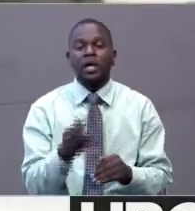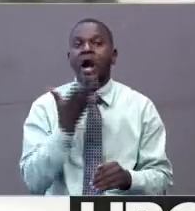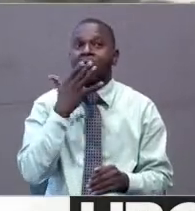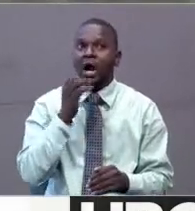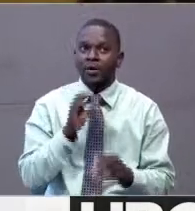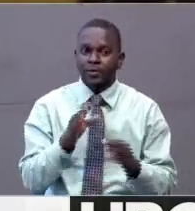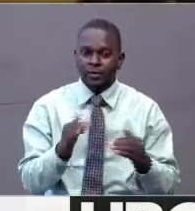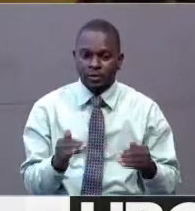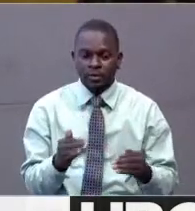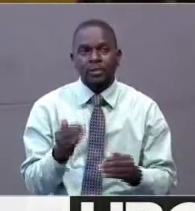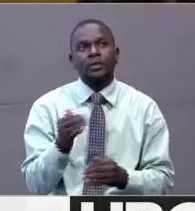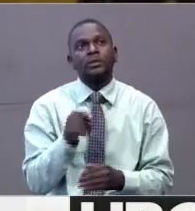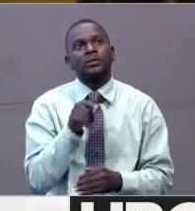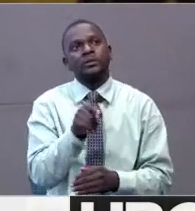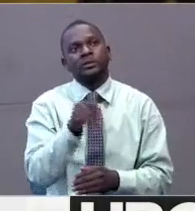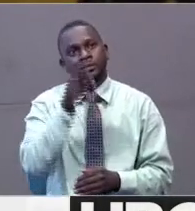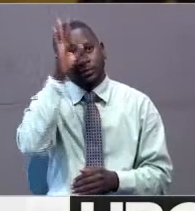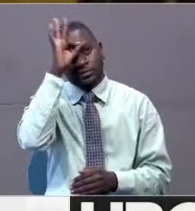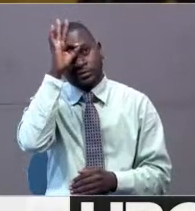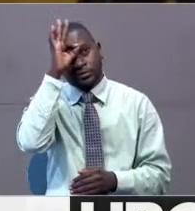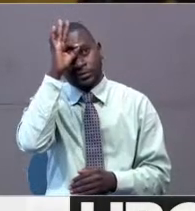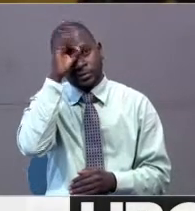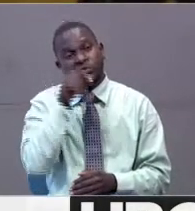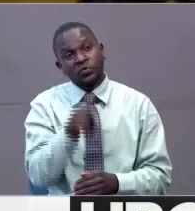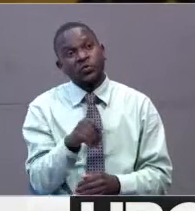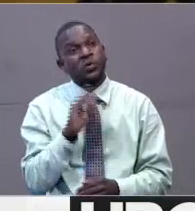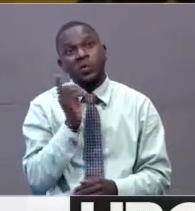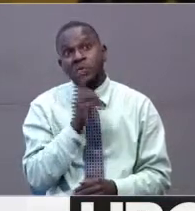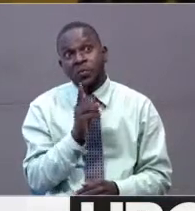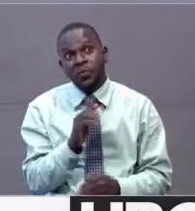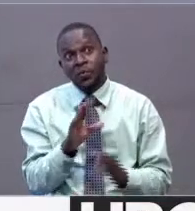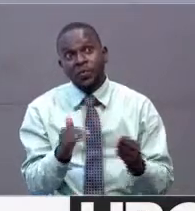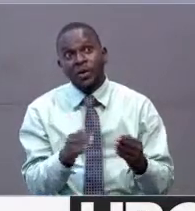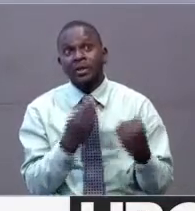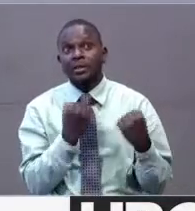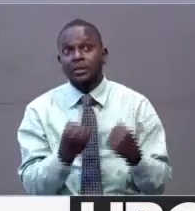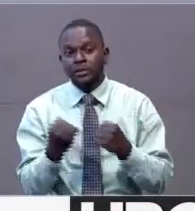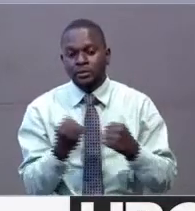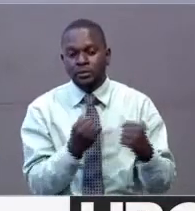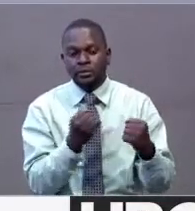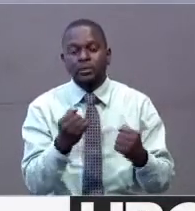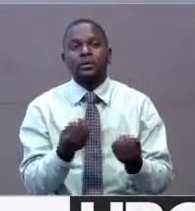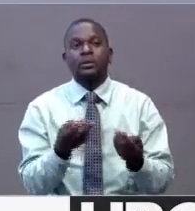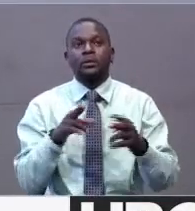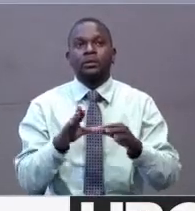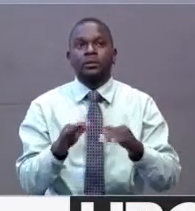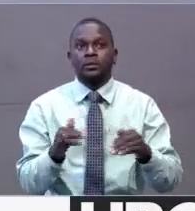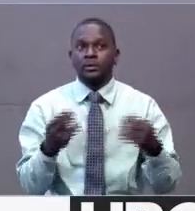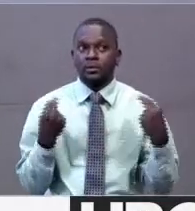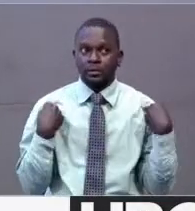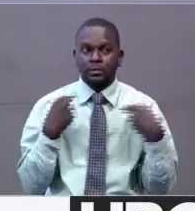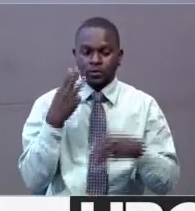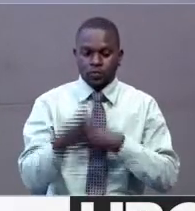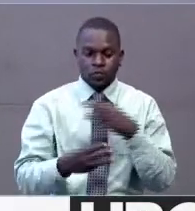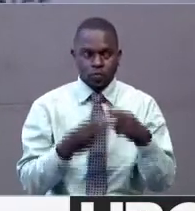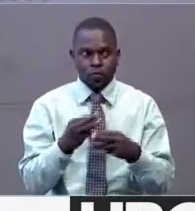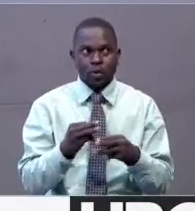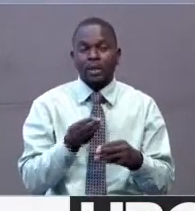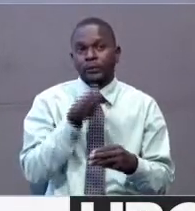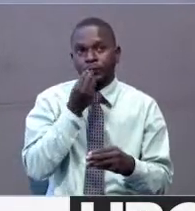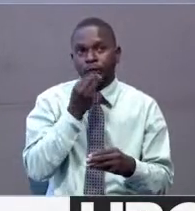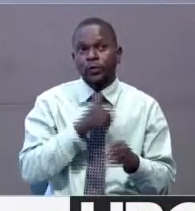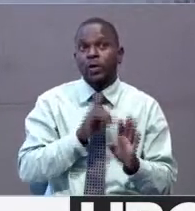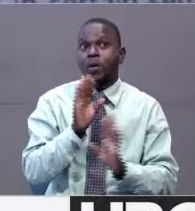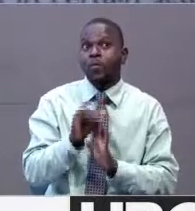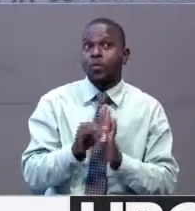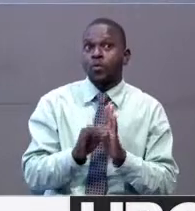And then you say your ancestor was illiterate and for you advanced. So those are the challenges. During the event, officials from the World Food Programme